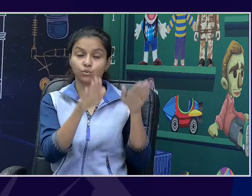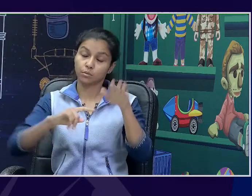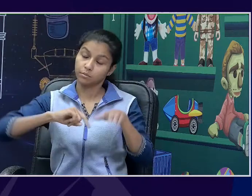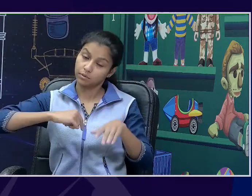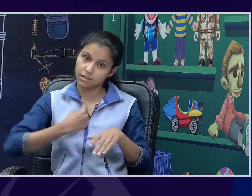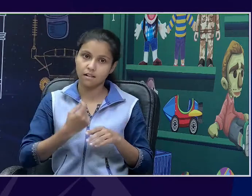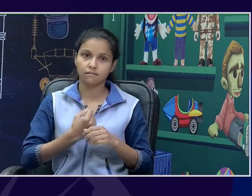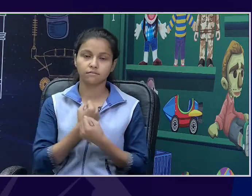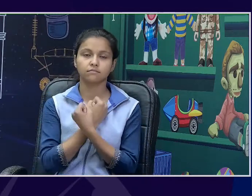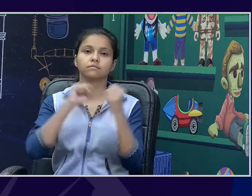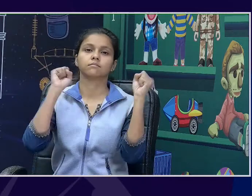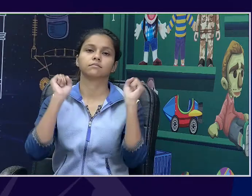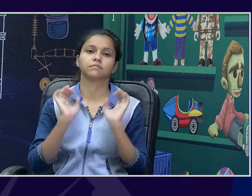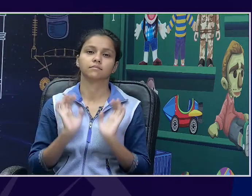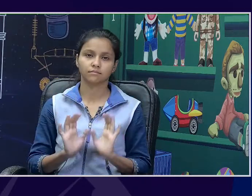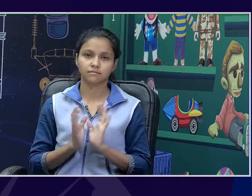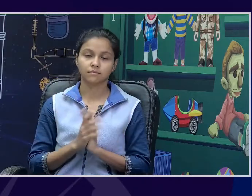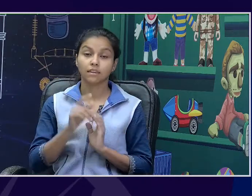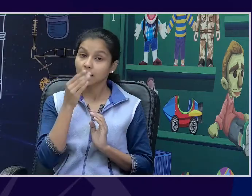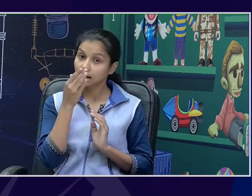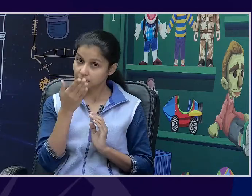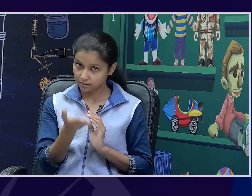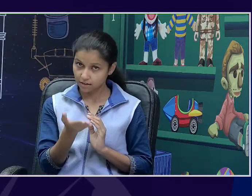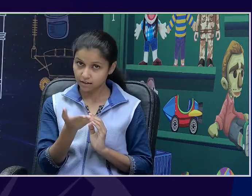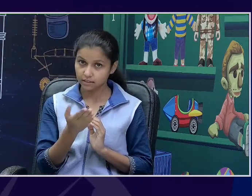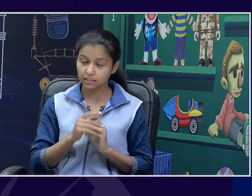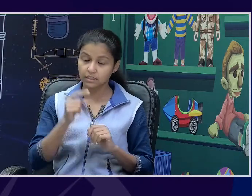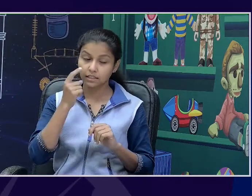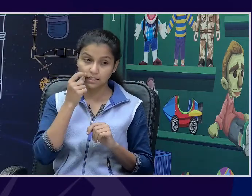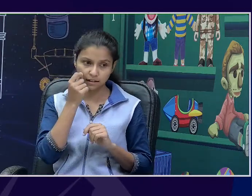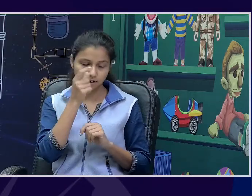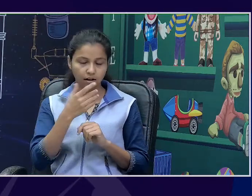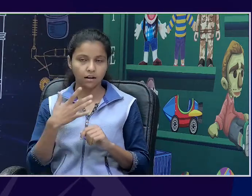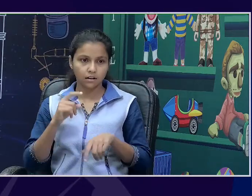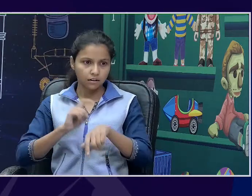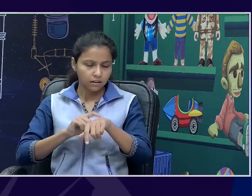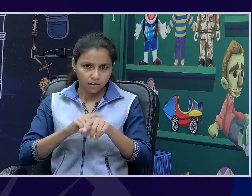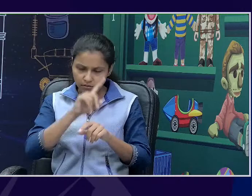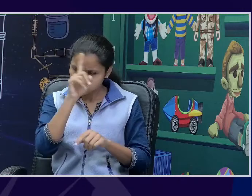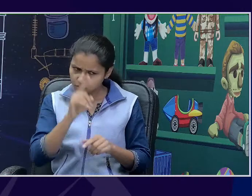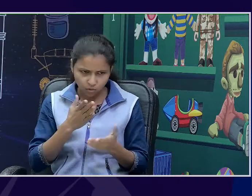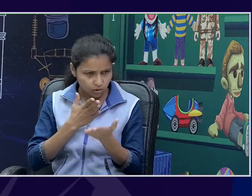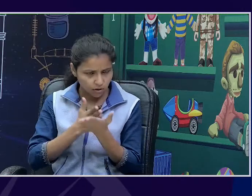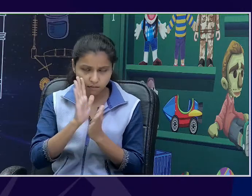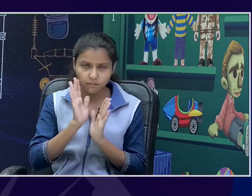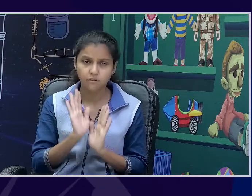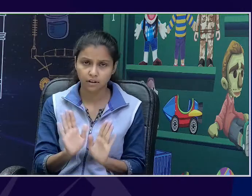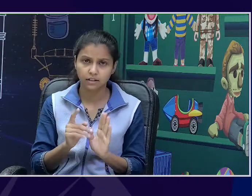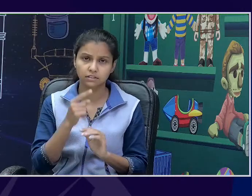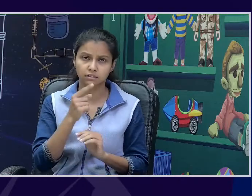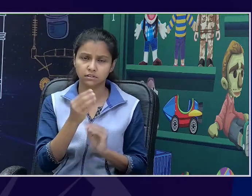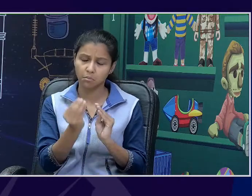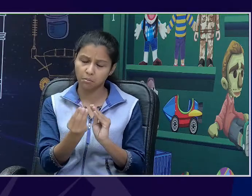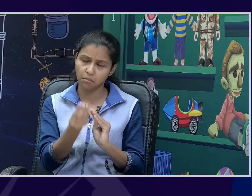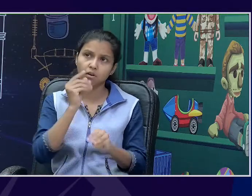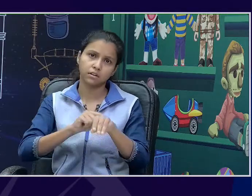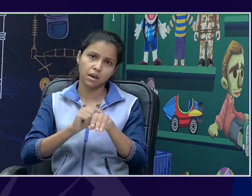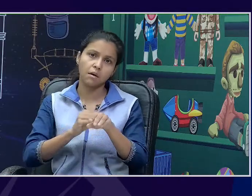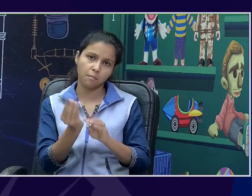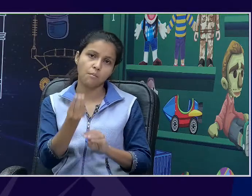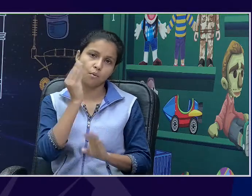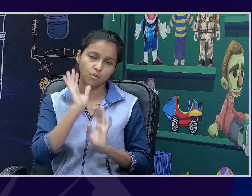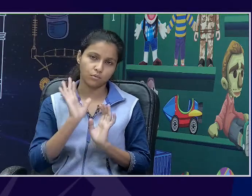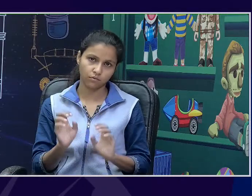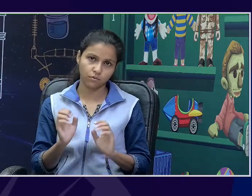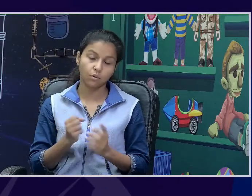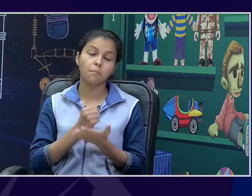again started drowning. And that time he realized that this is not the way, and it will take a lot of time for